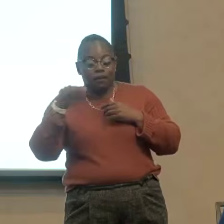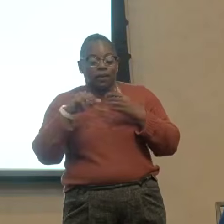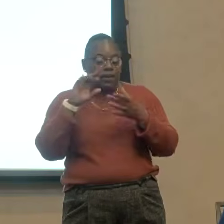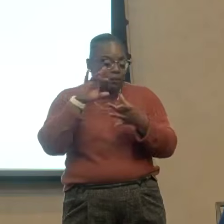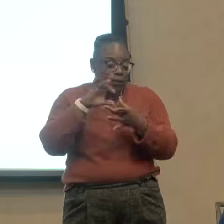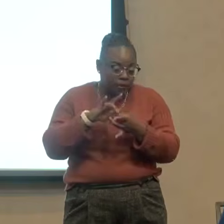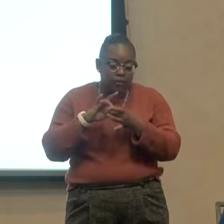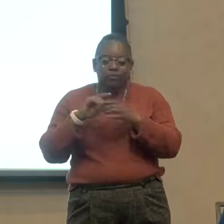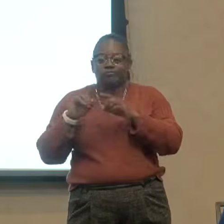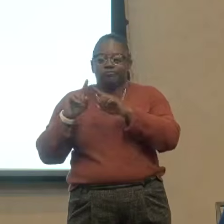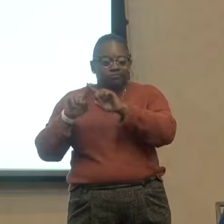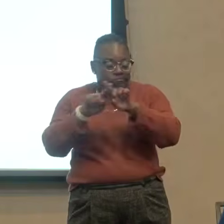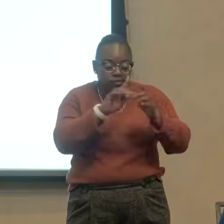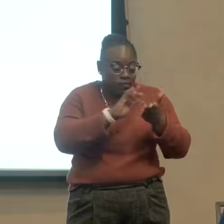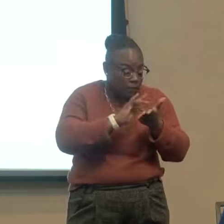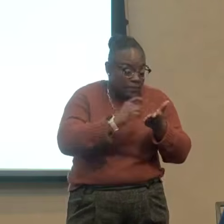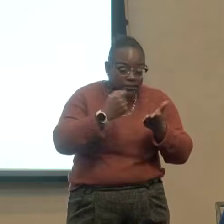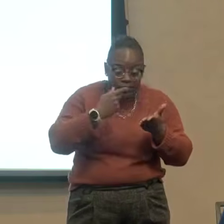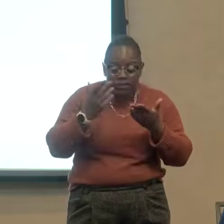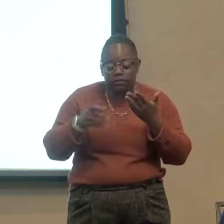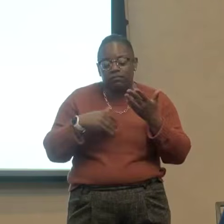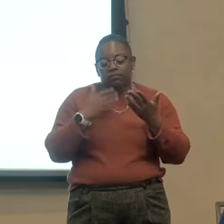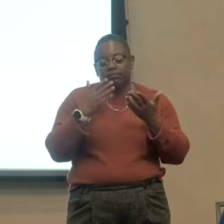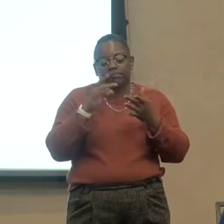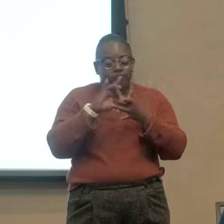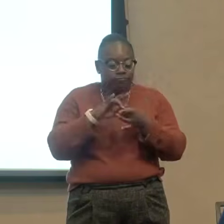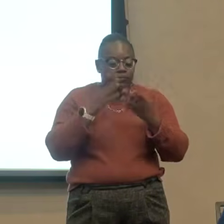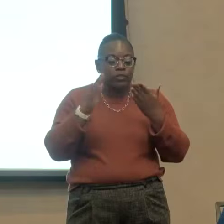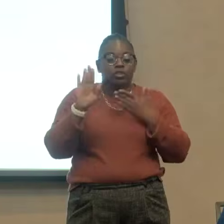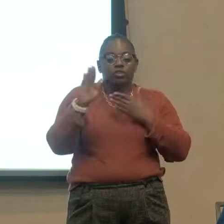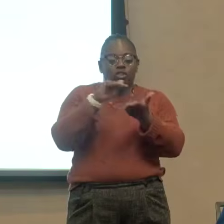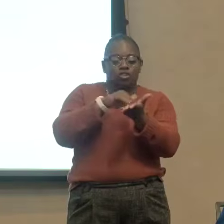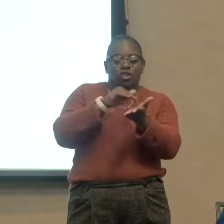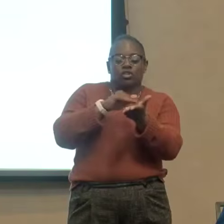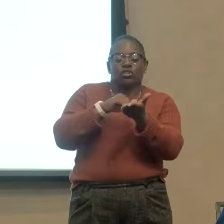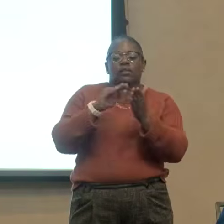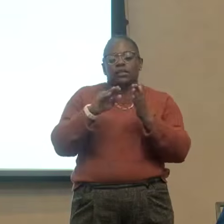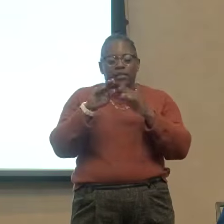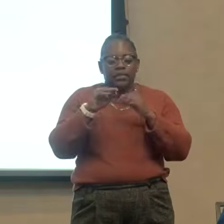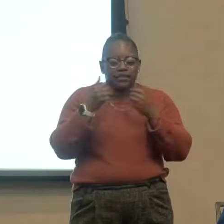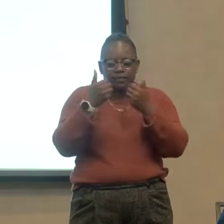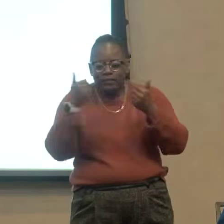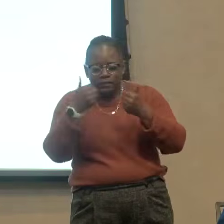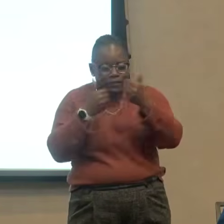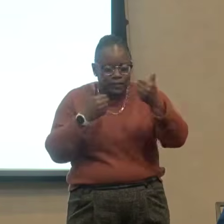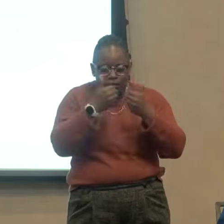related to certain medications are associated with it, so your doctor needs to sort that